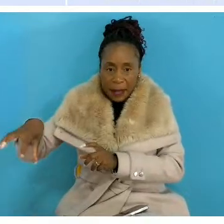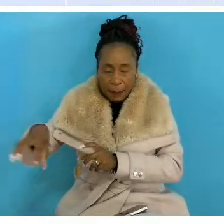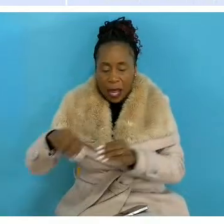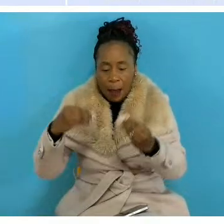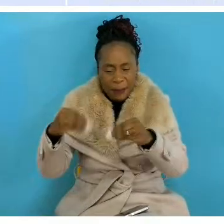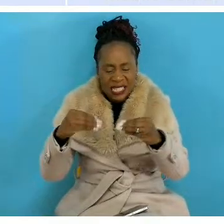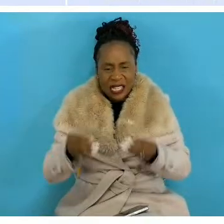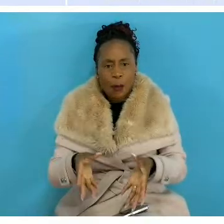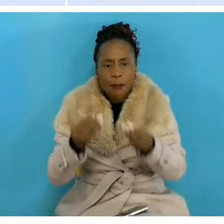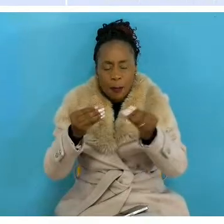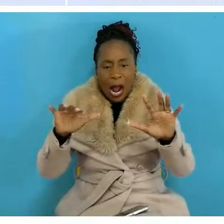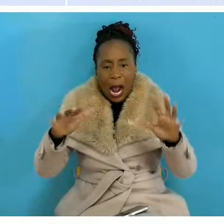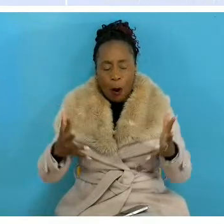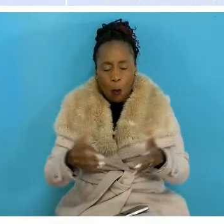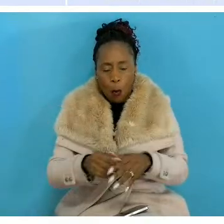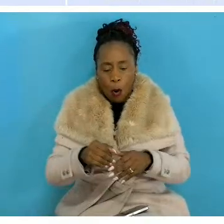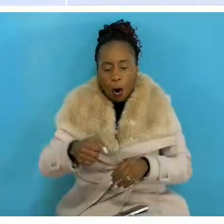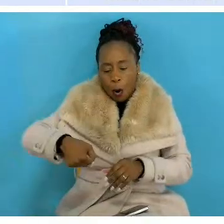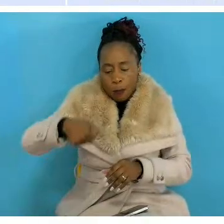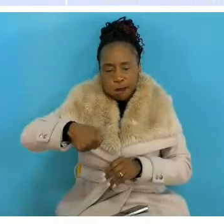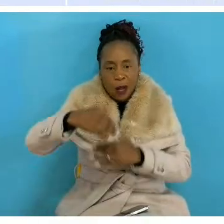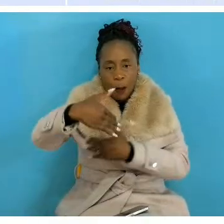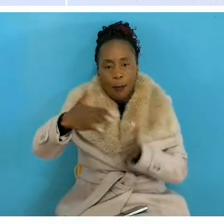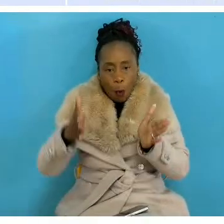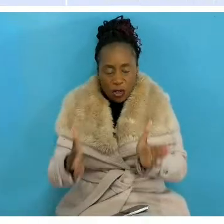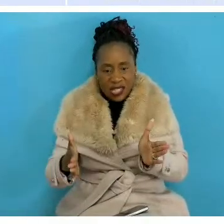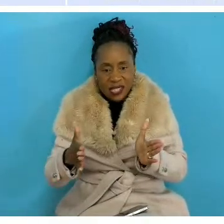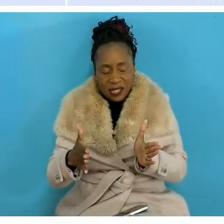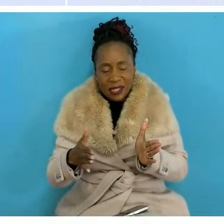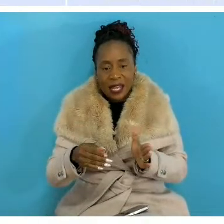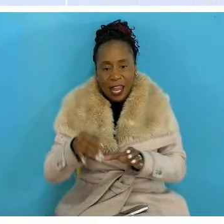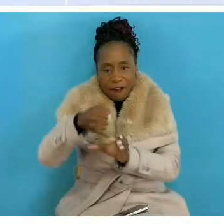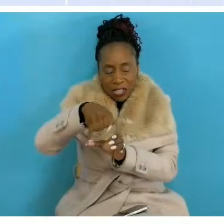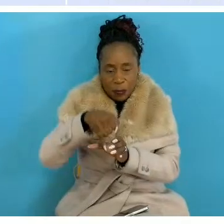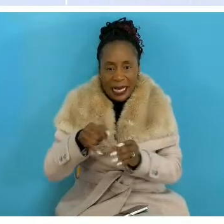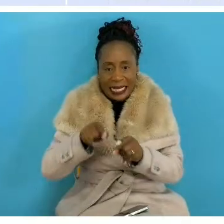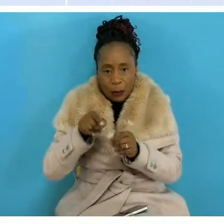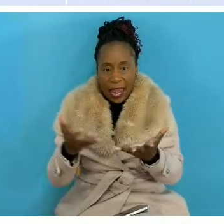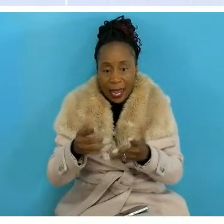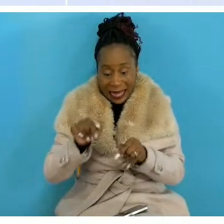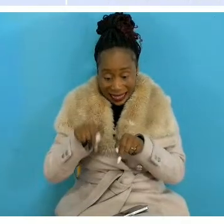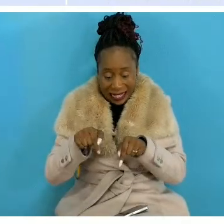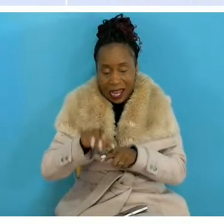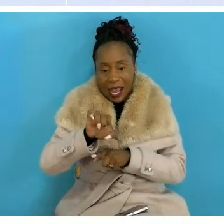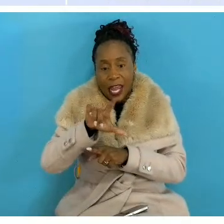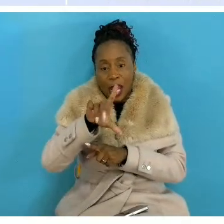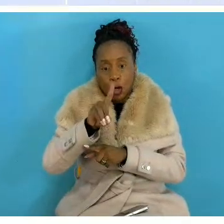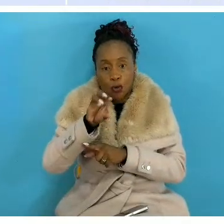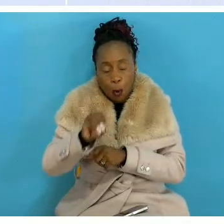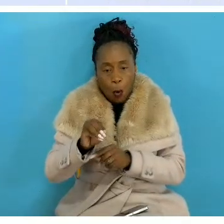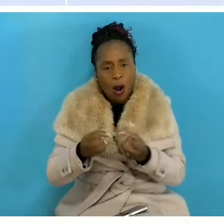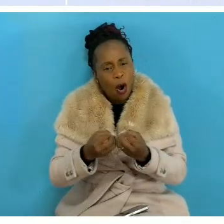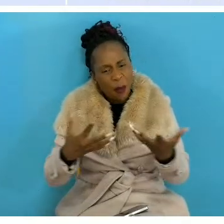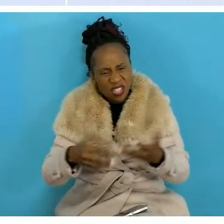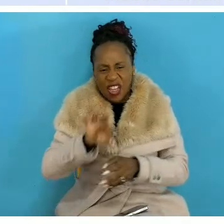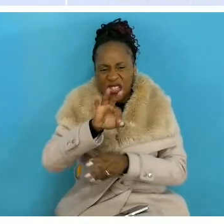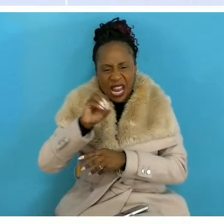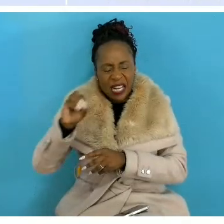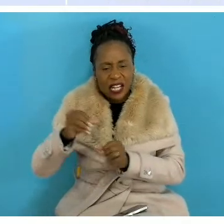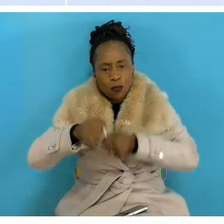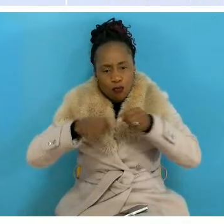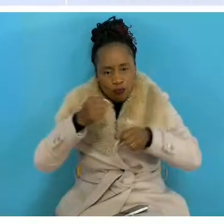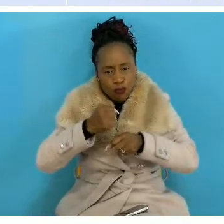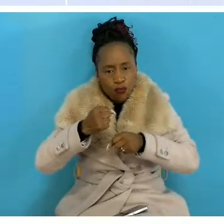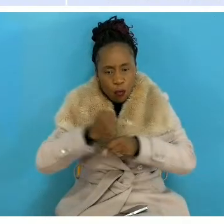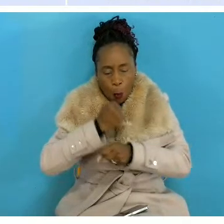a box investments in Eldorado Park. On average, 3 jobs were created per business,